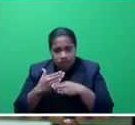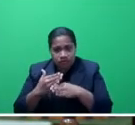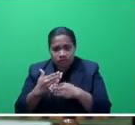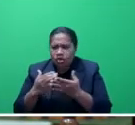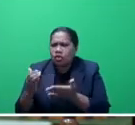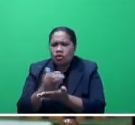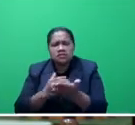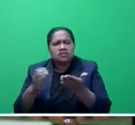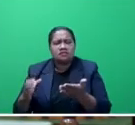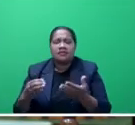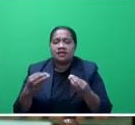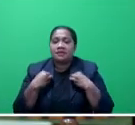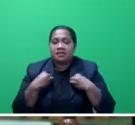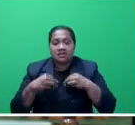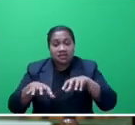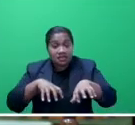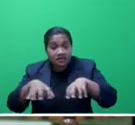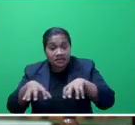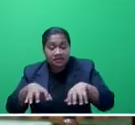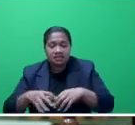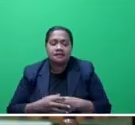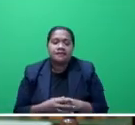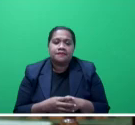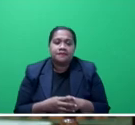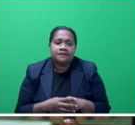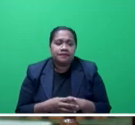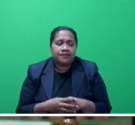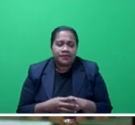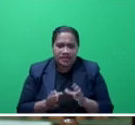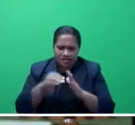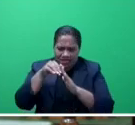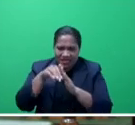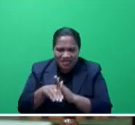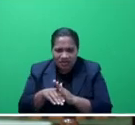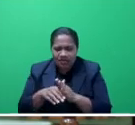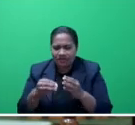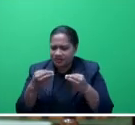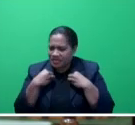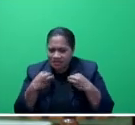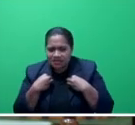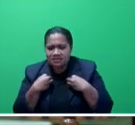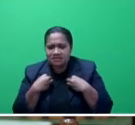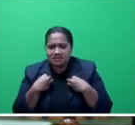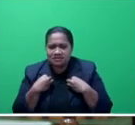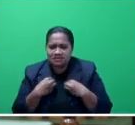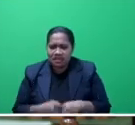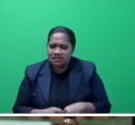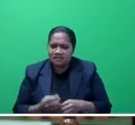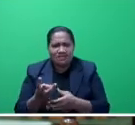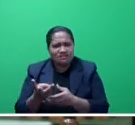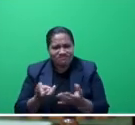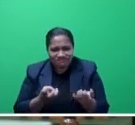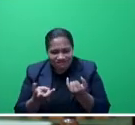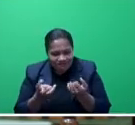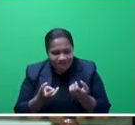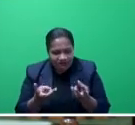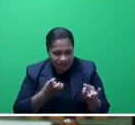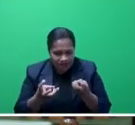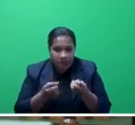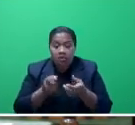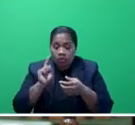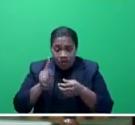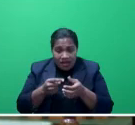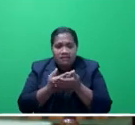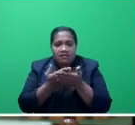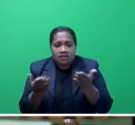high unemployment, and consequently declining business and household incomes. This, of course, has halved government revenue